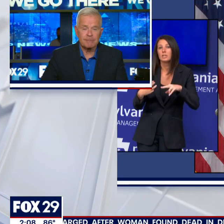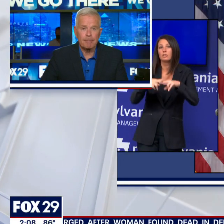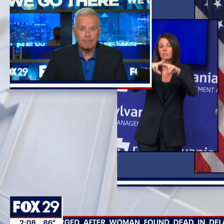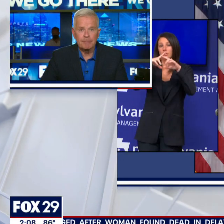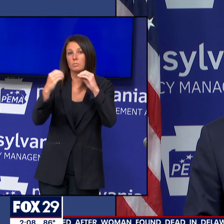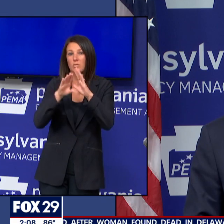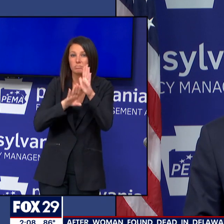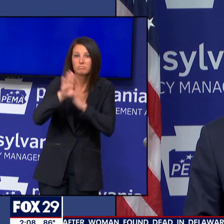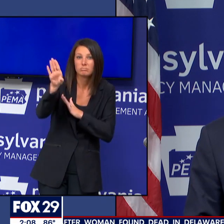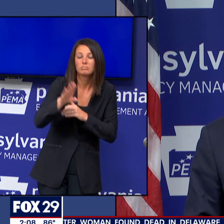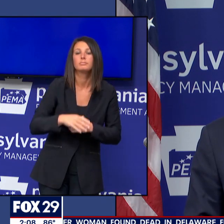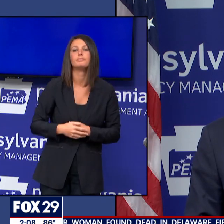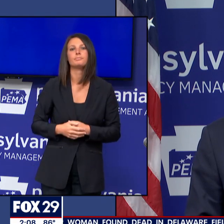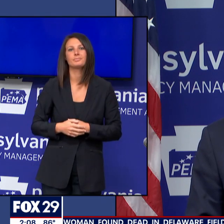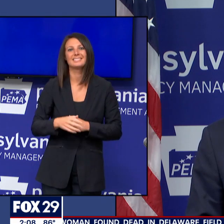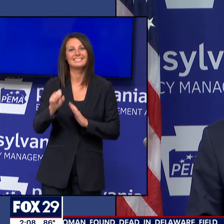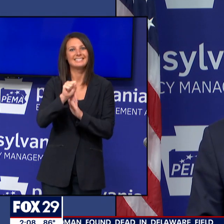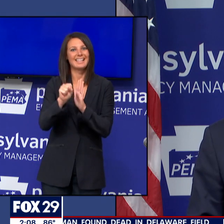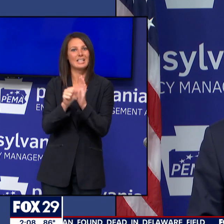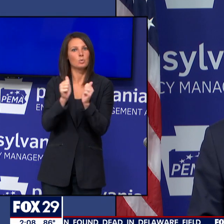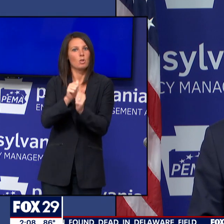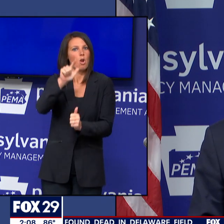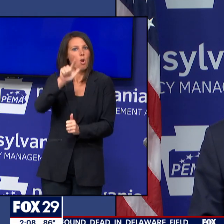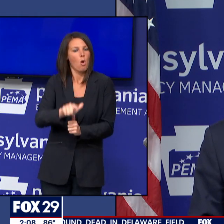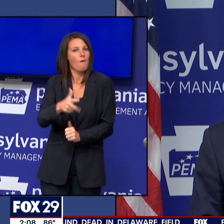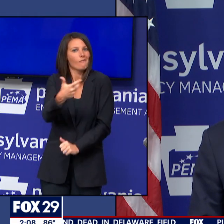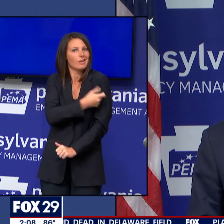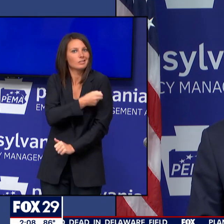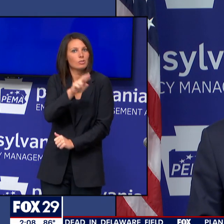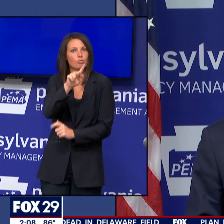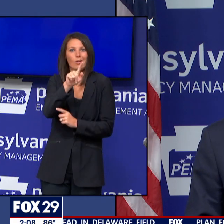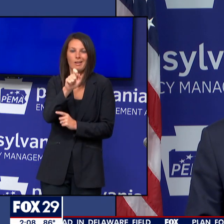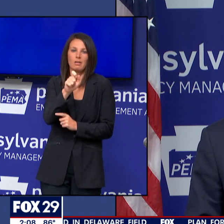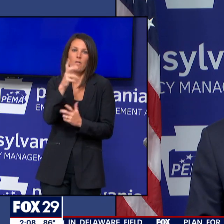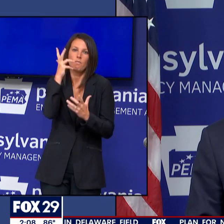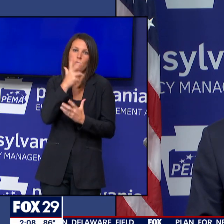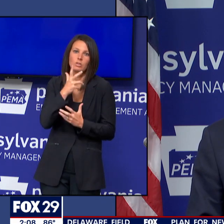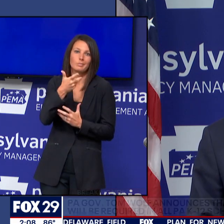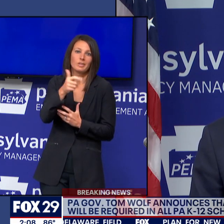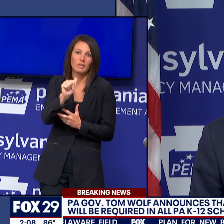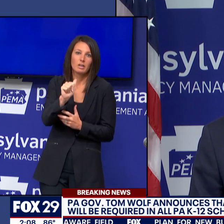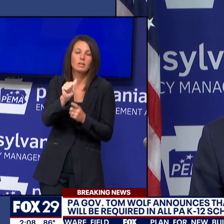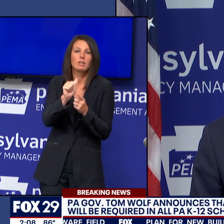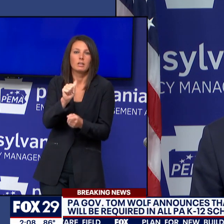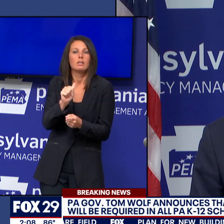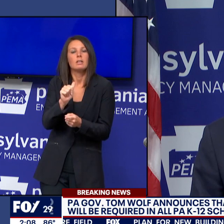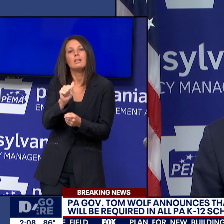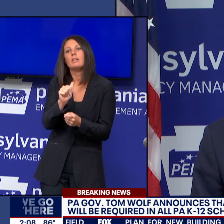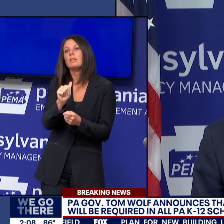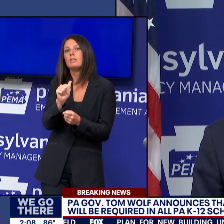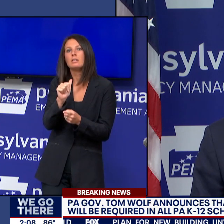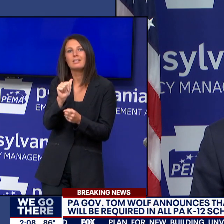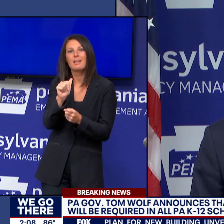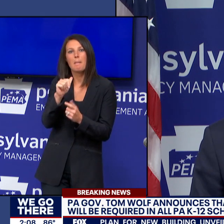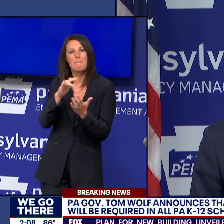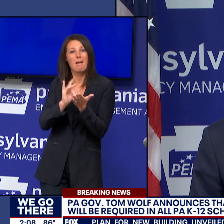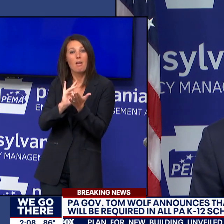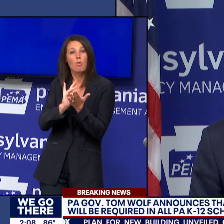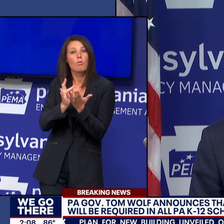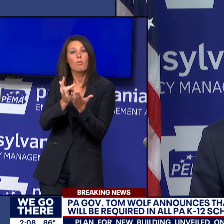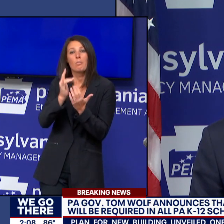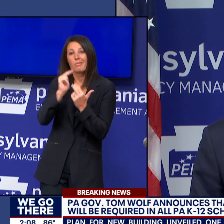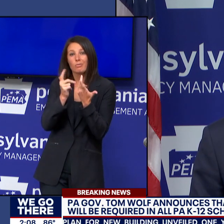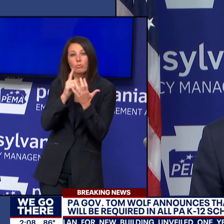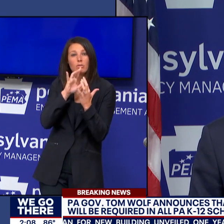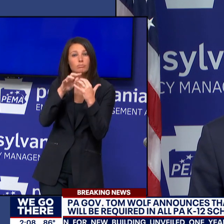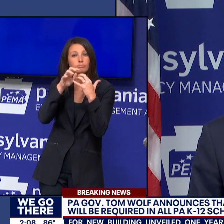Here he is. In states with lower vaccination rates, unfortunately, Pennsylvania is not among them. Medical infrastructure is crumbling